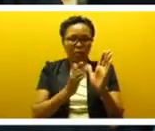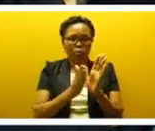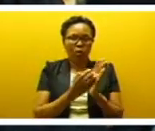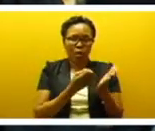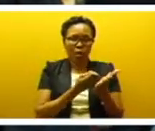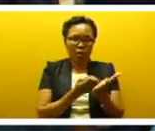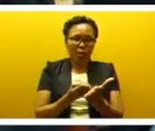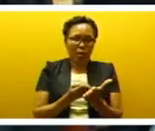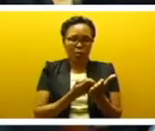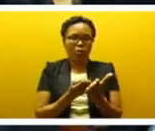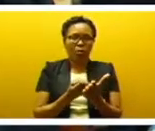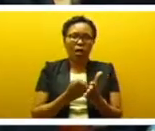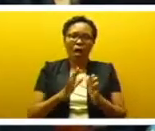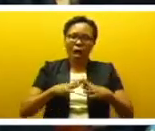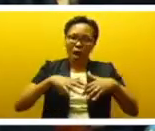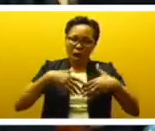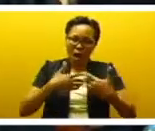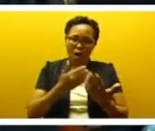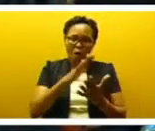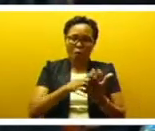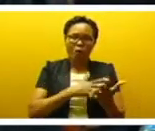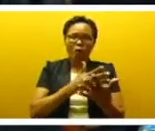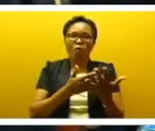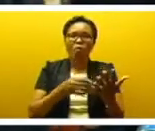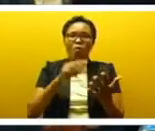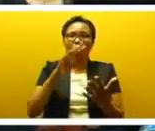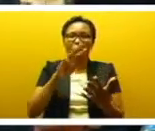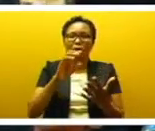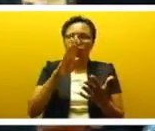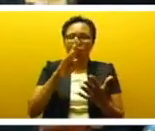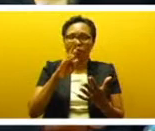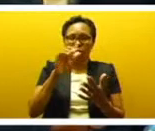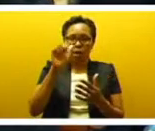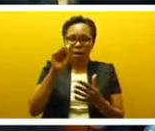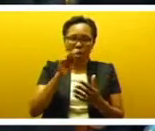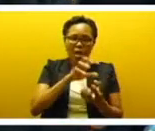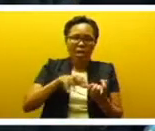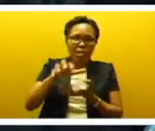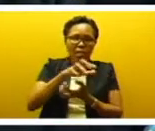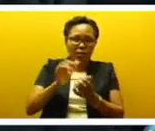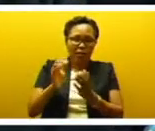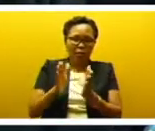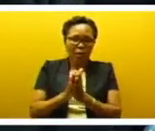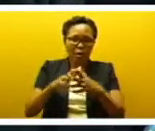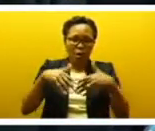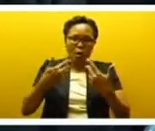time how the Form 34A was interfered with or could